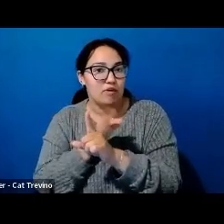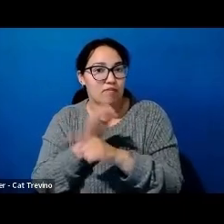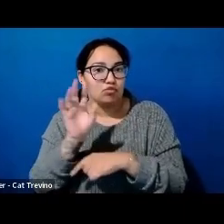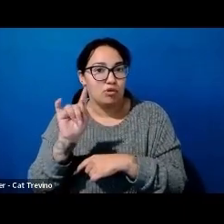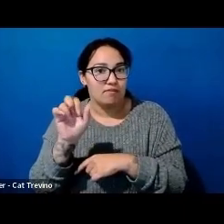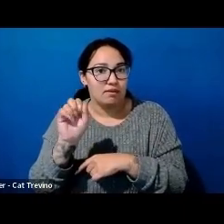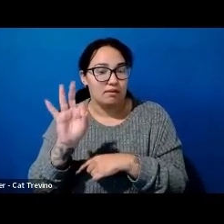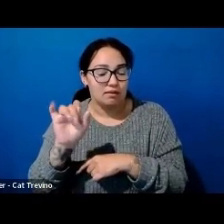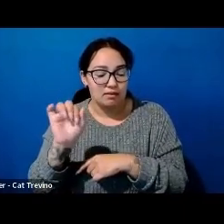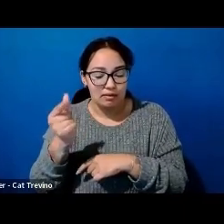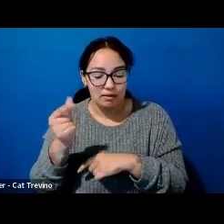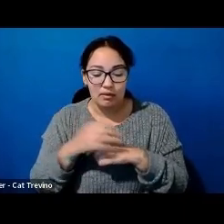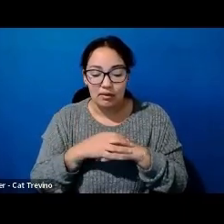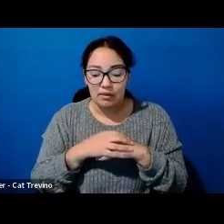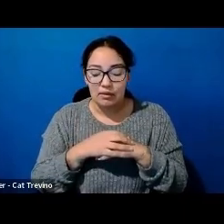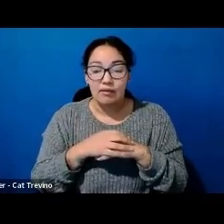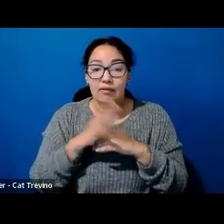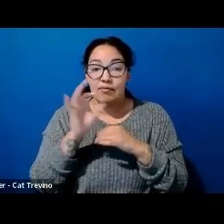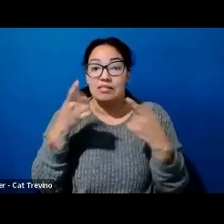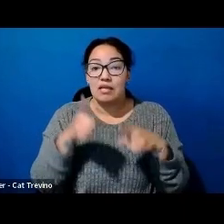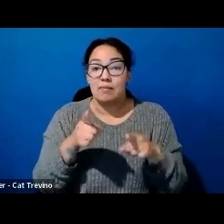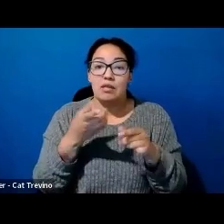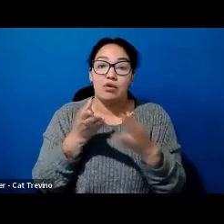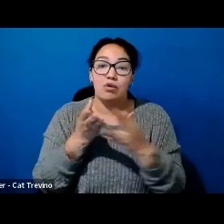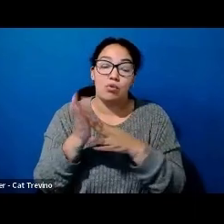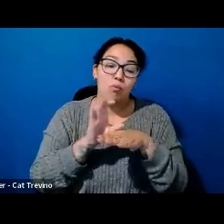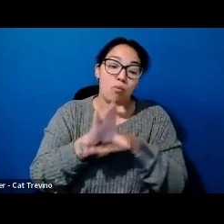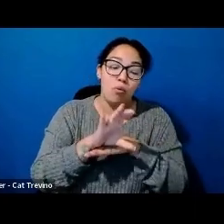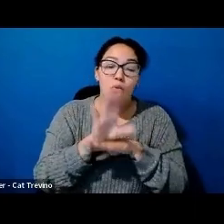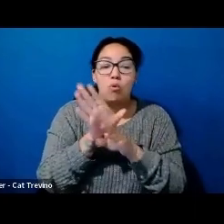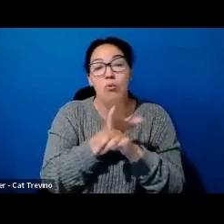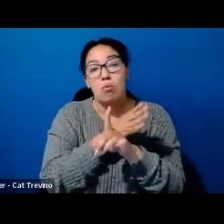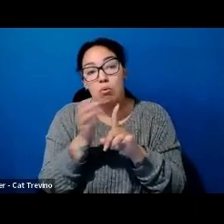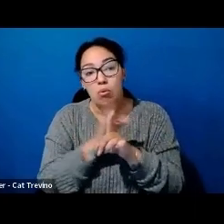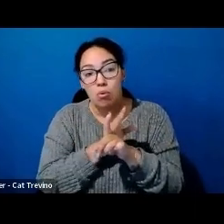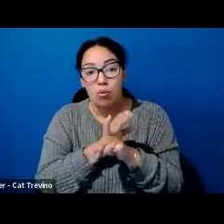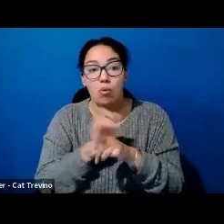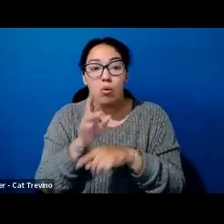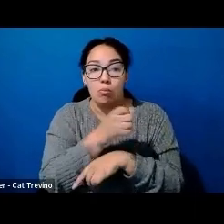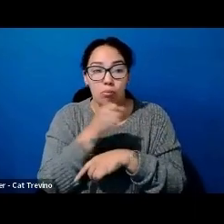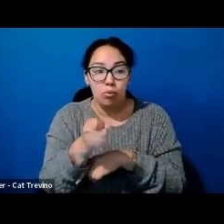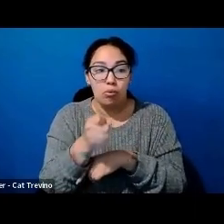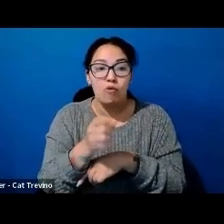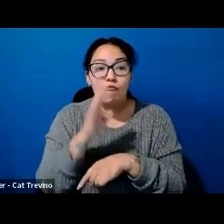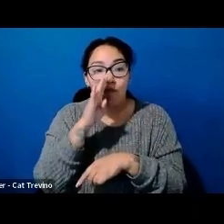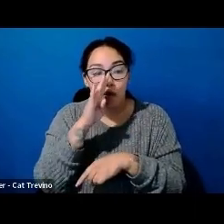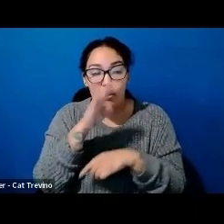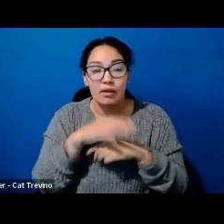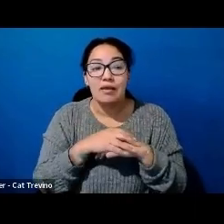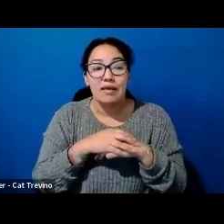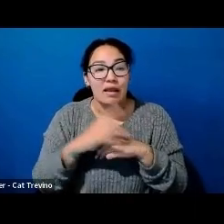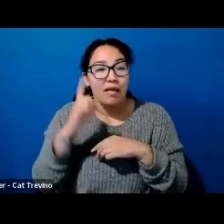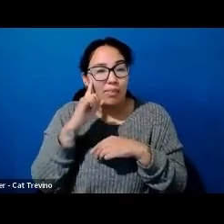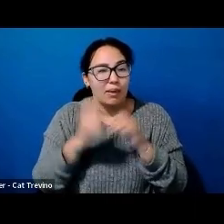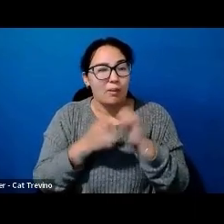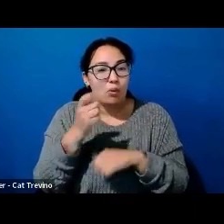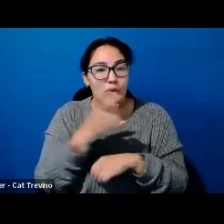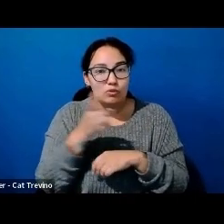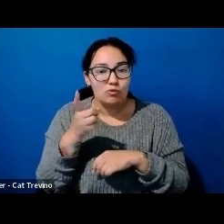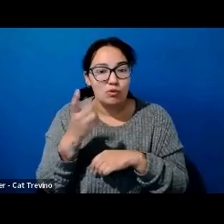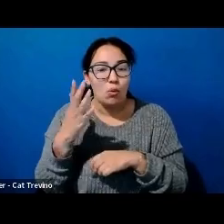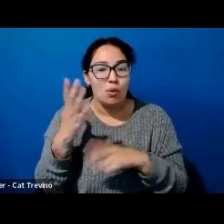a commercial sex act induced by force, fraud, or coercion. And I suspect that many of you on this webinar are